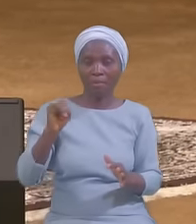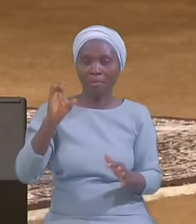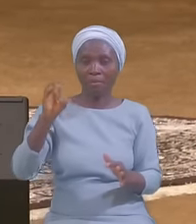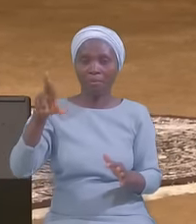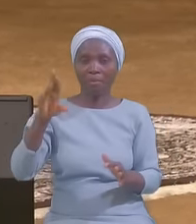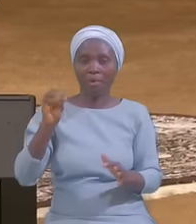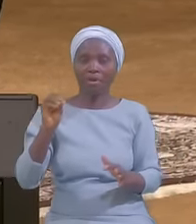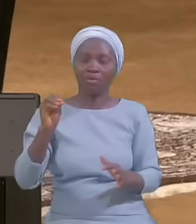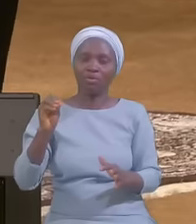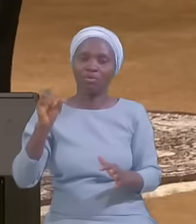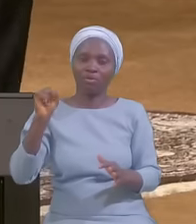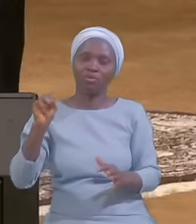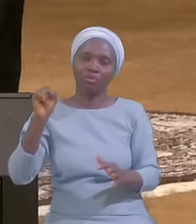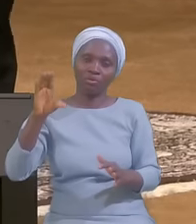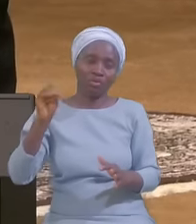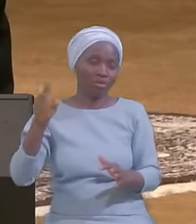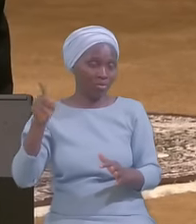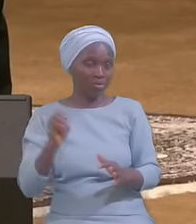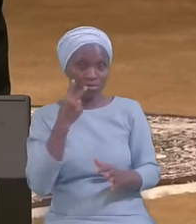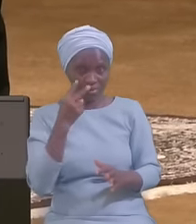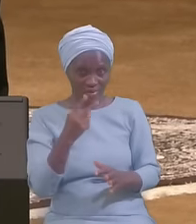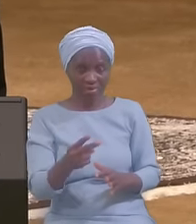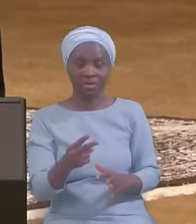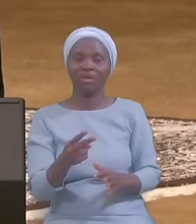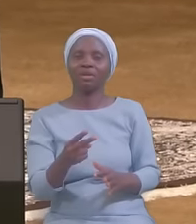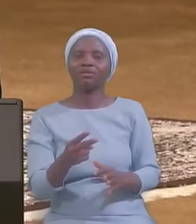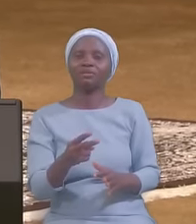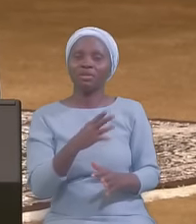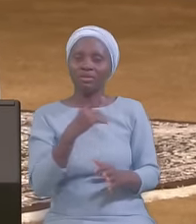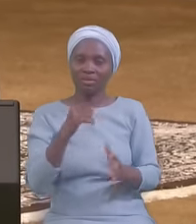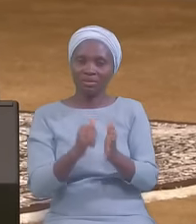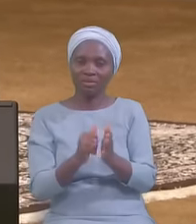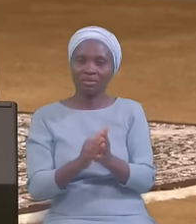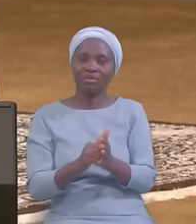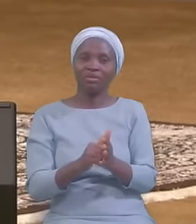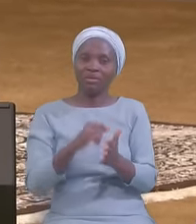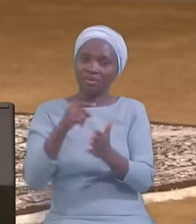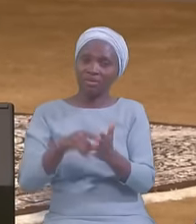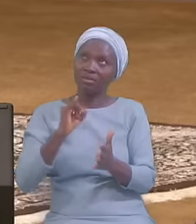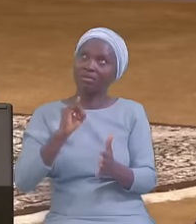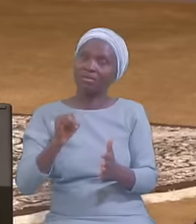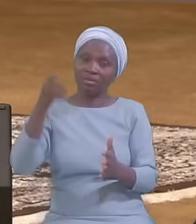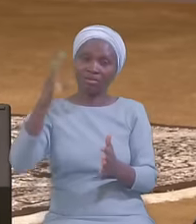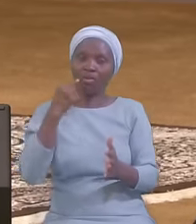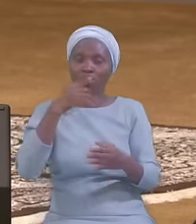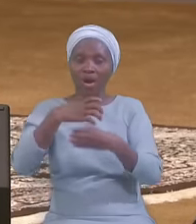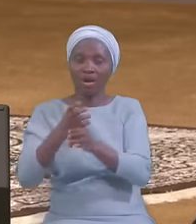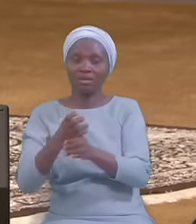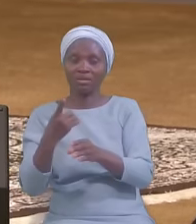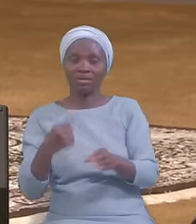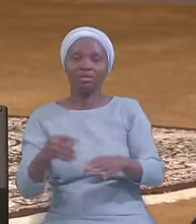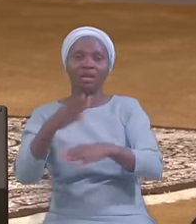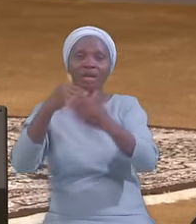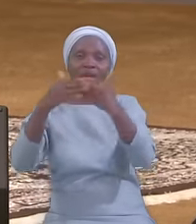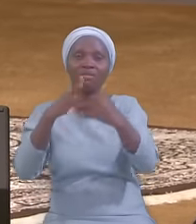and design. And this is the God that created, that made the heaven and the earth